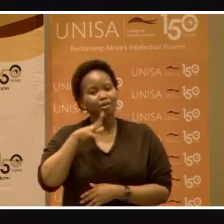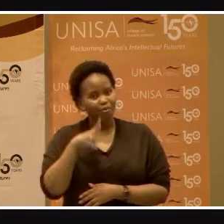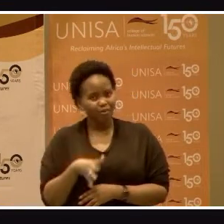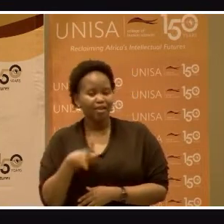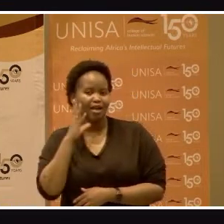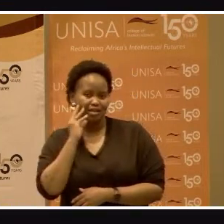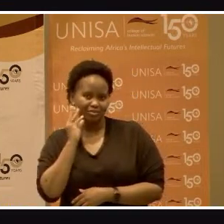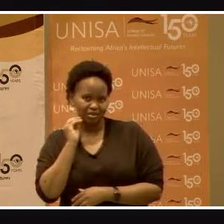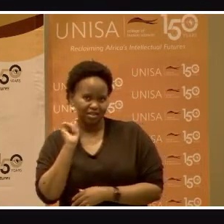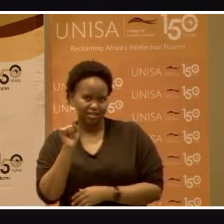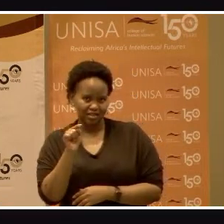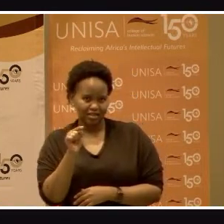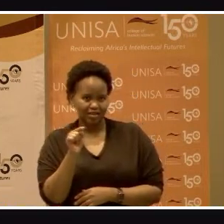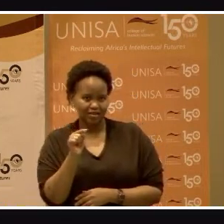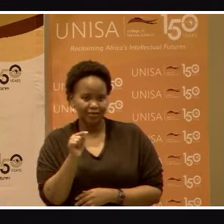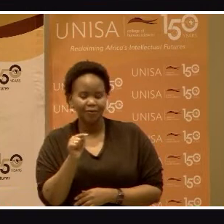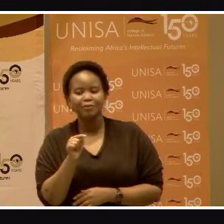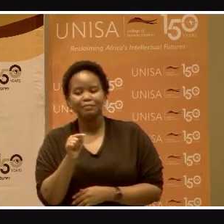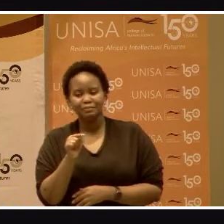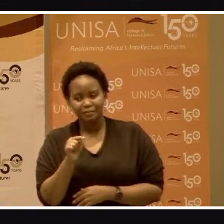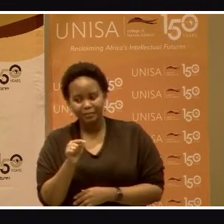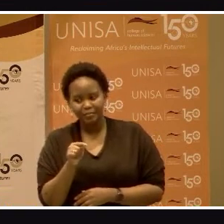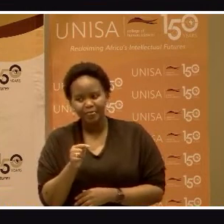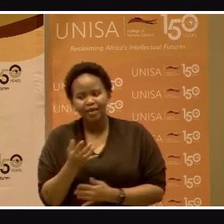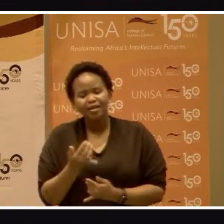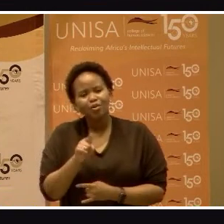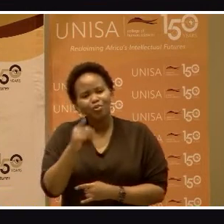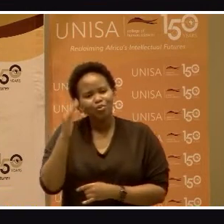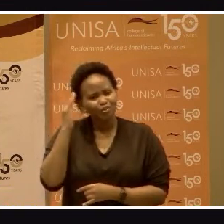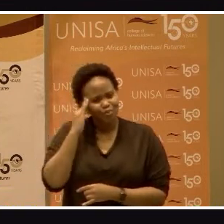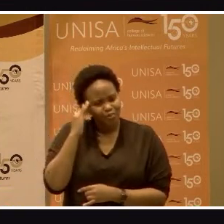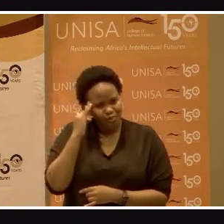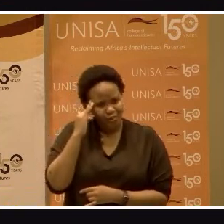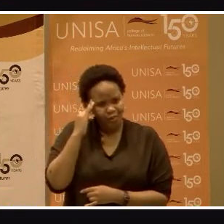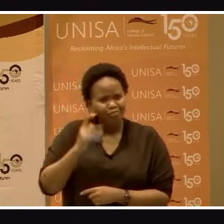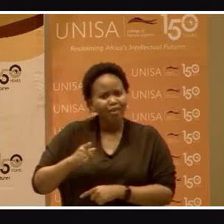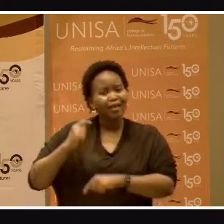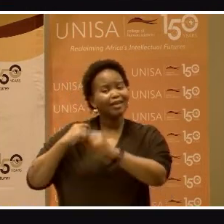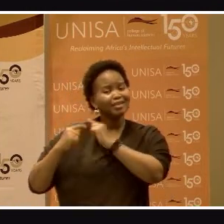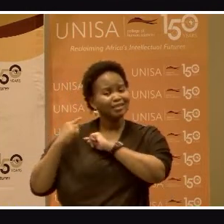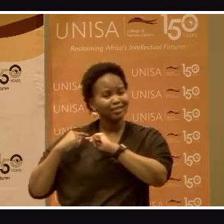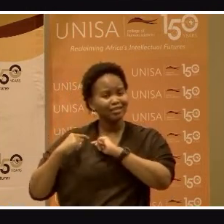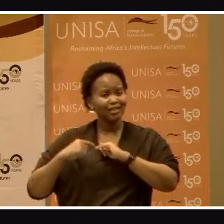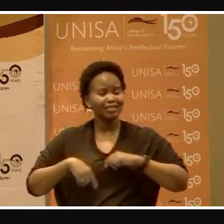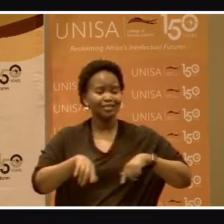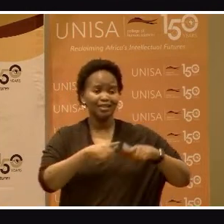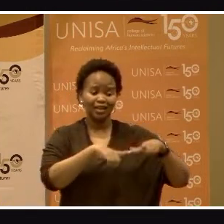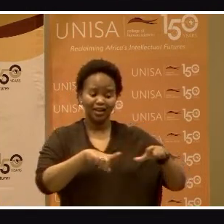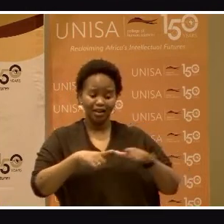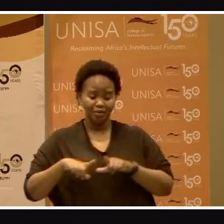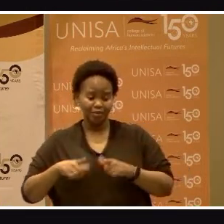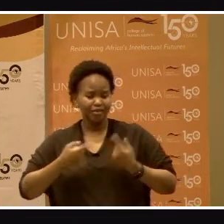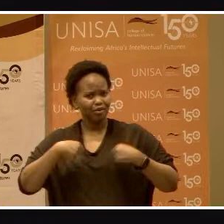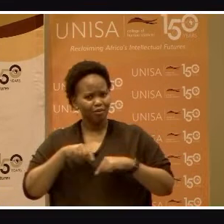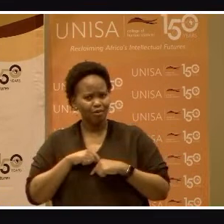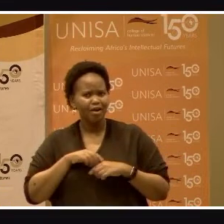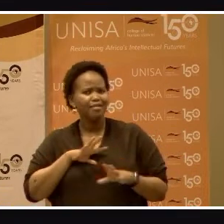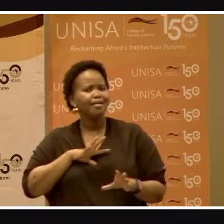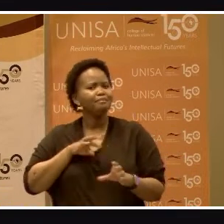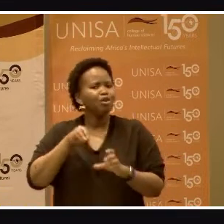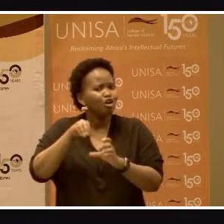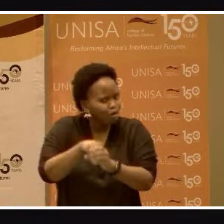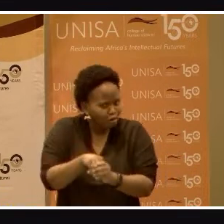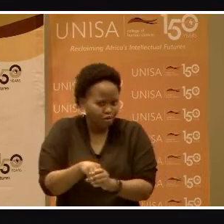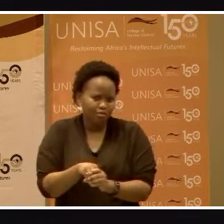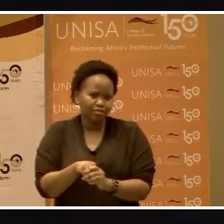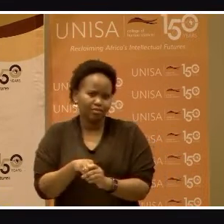us begin to, promote our indigenous languages, because by the time we belong, okay,